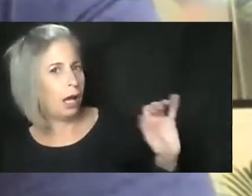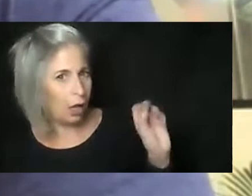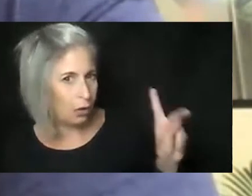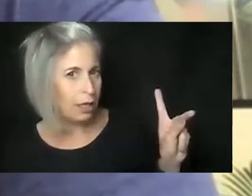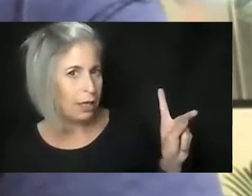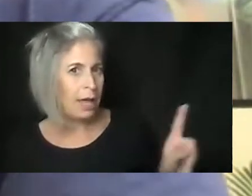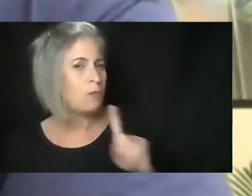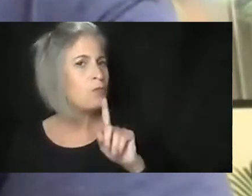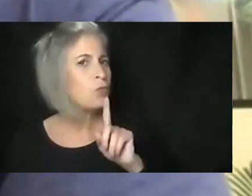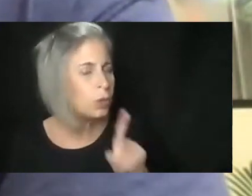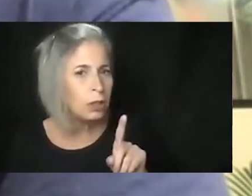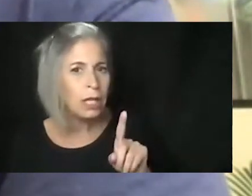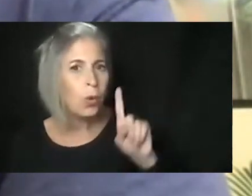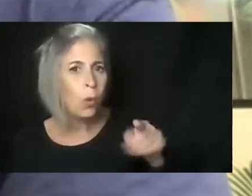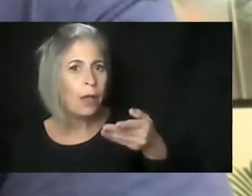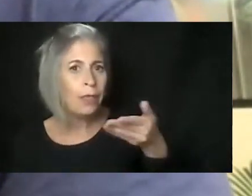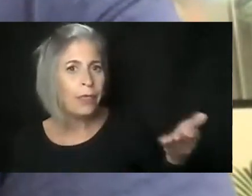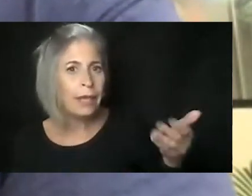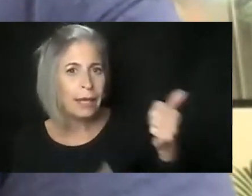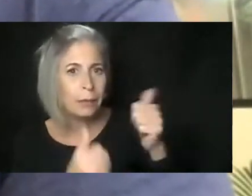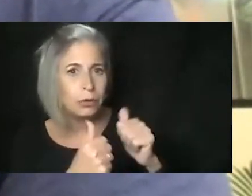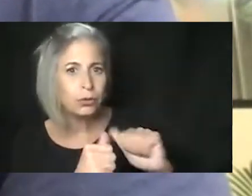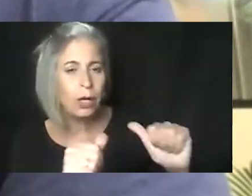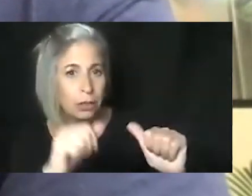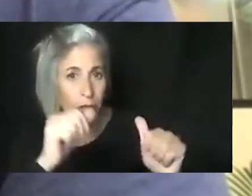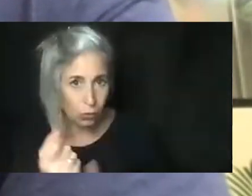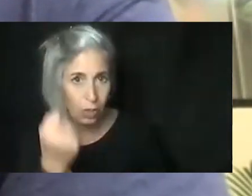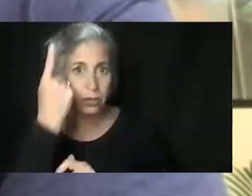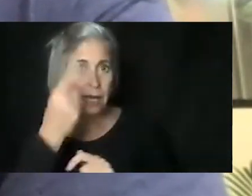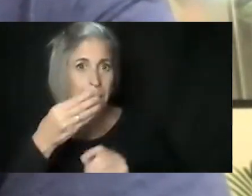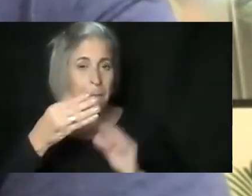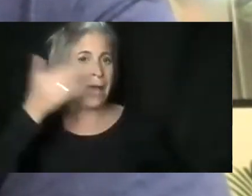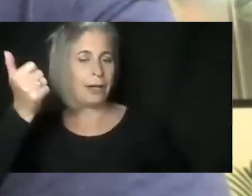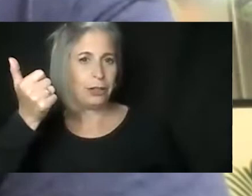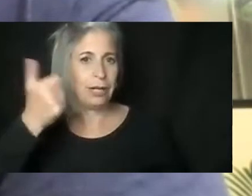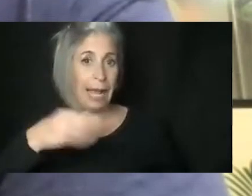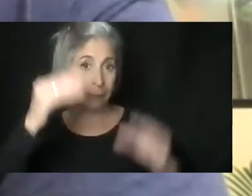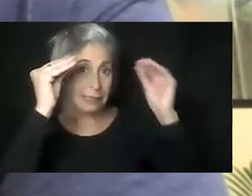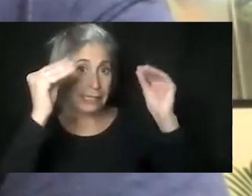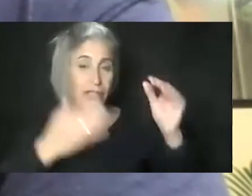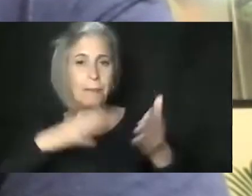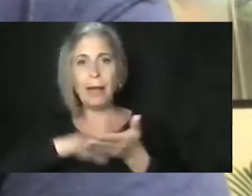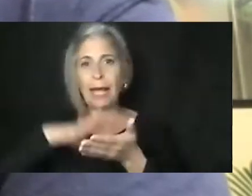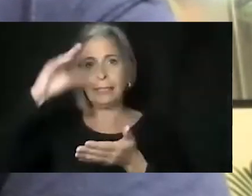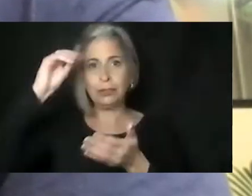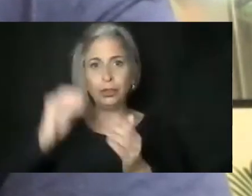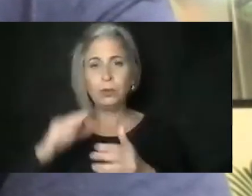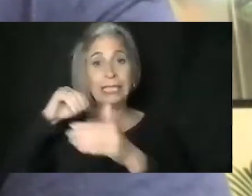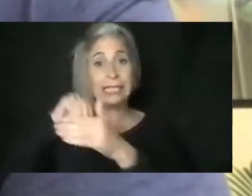I'm really, one of the things I'm trying to understand better as I teach my students